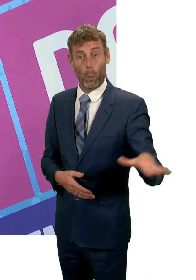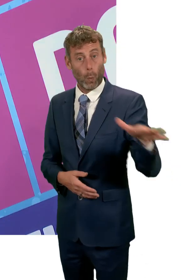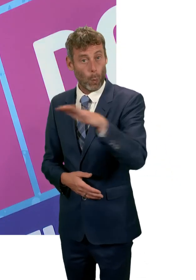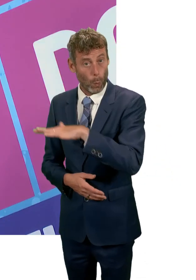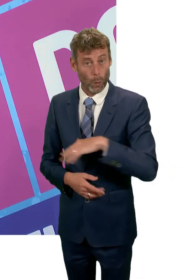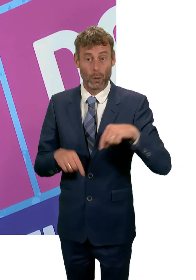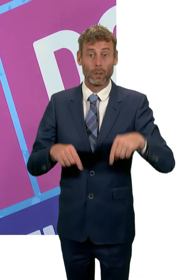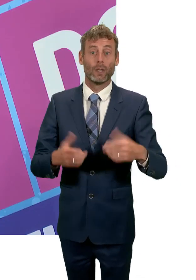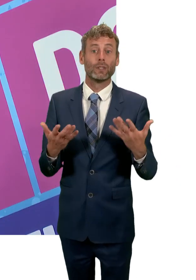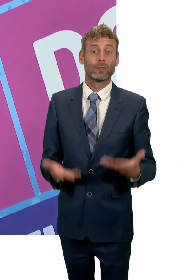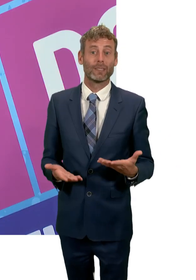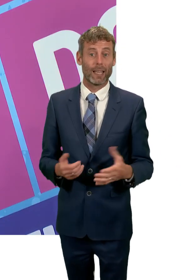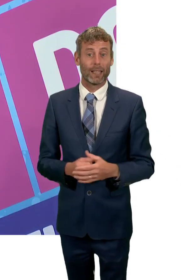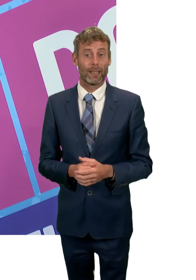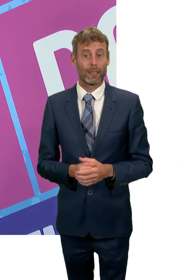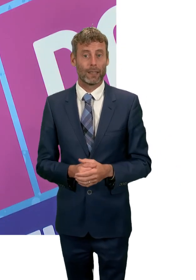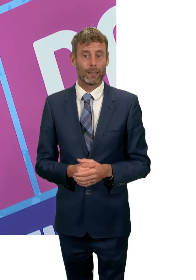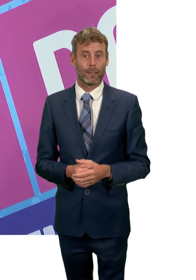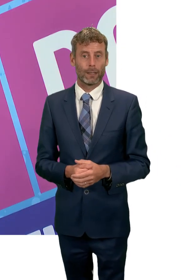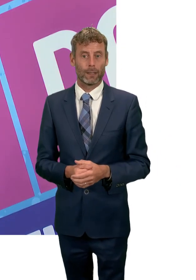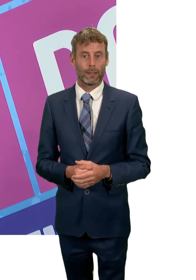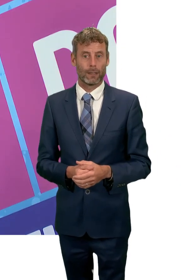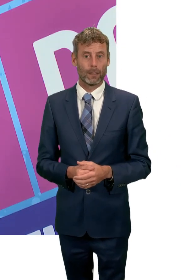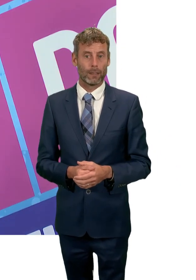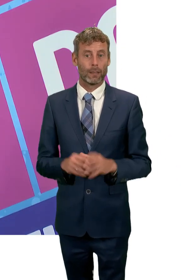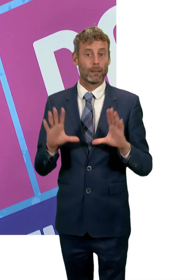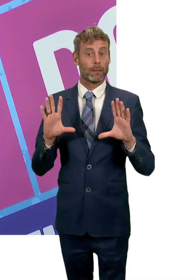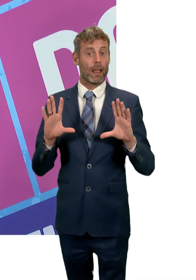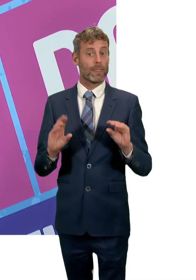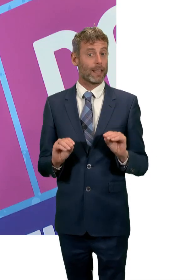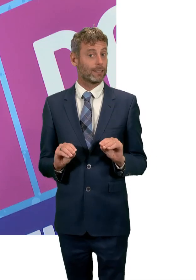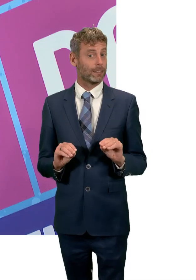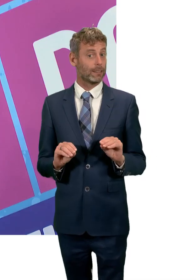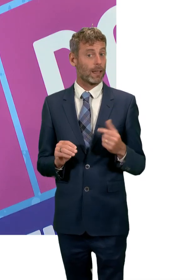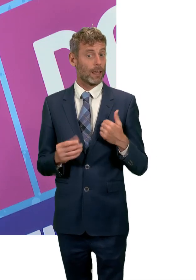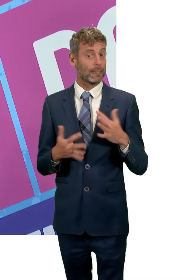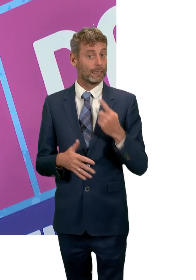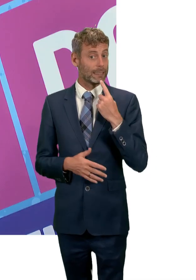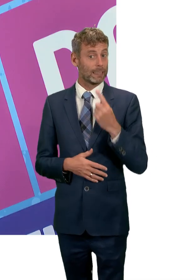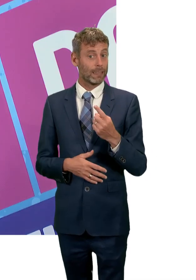for coming here today, and I think that is all I need to say,